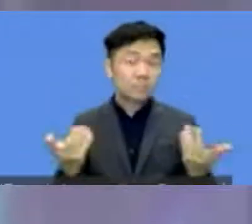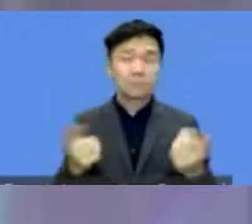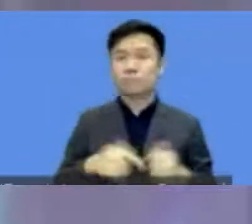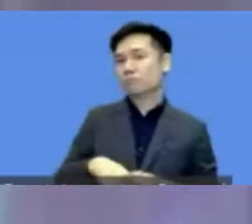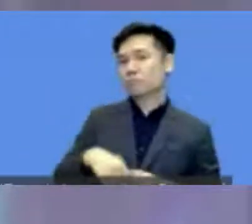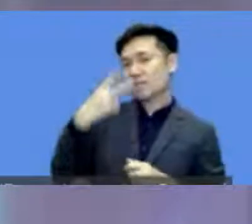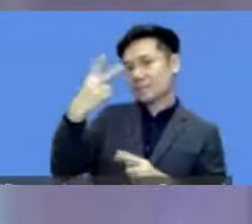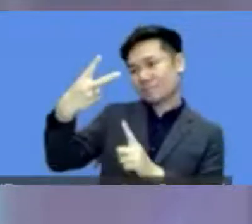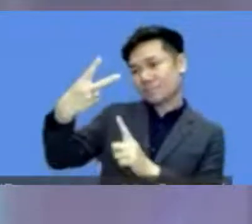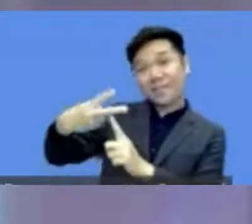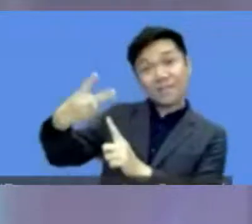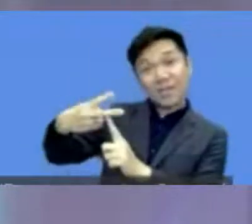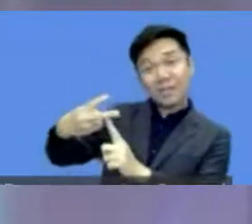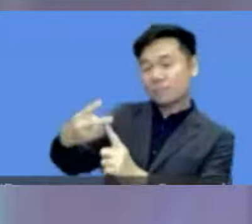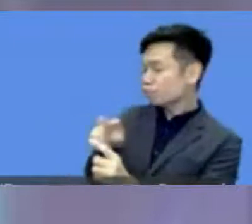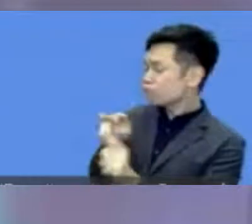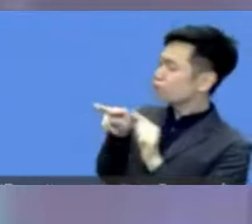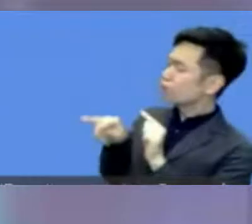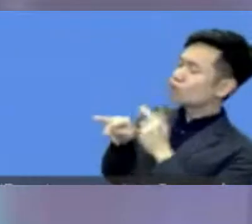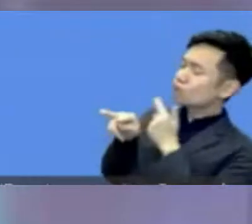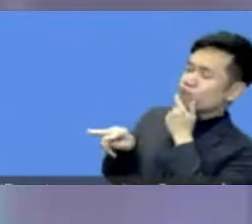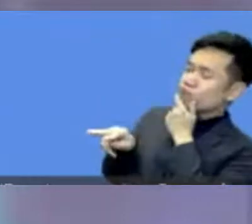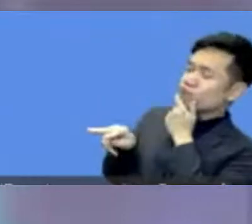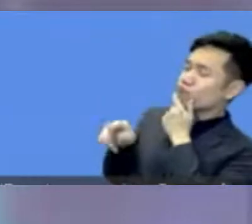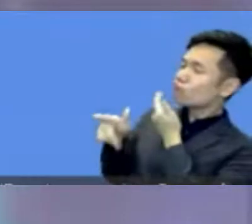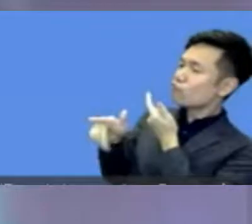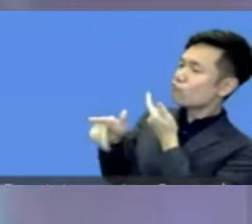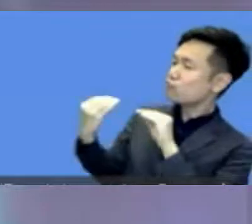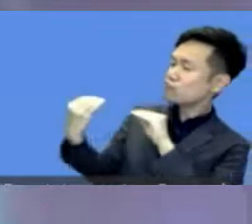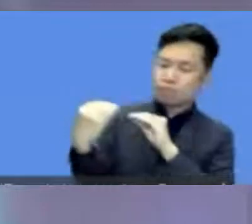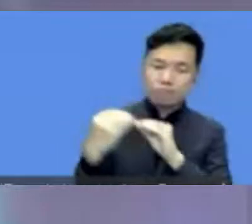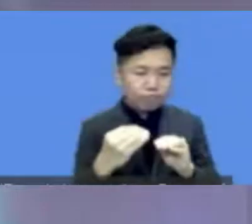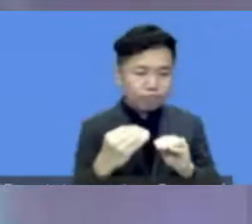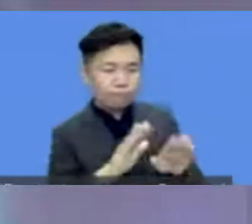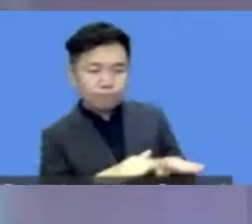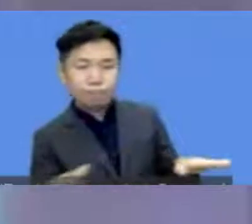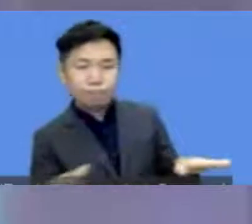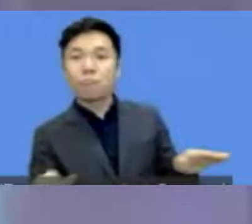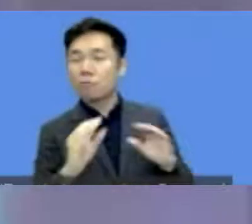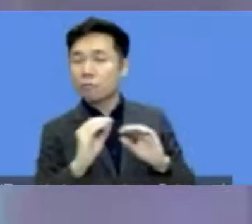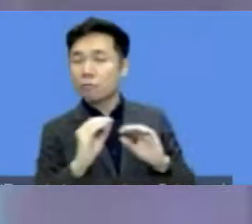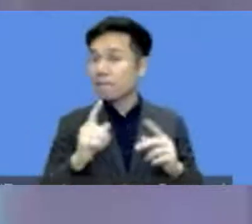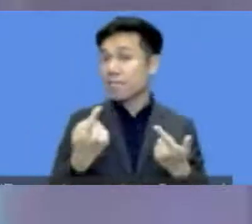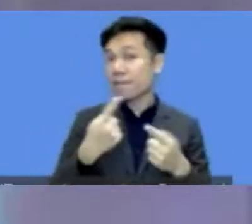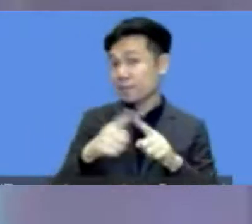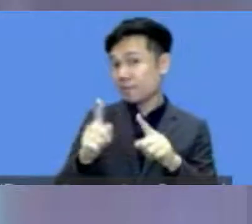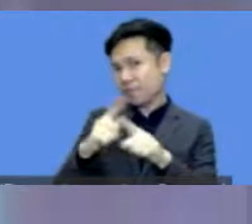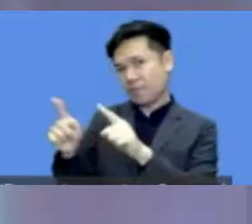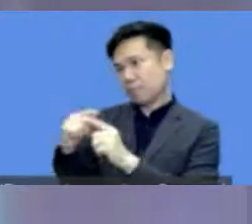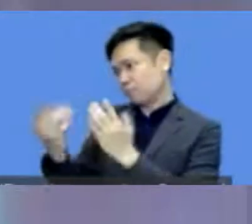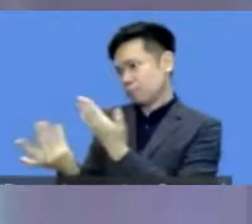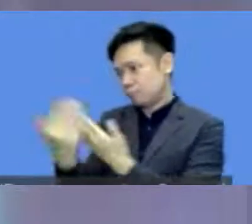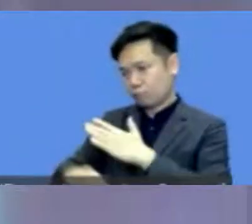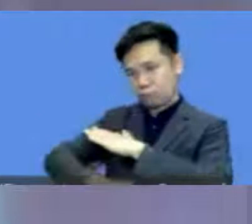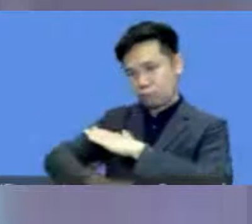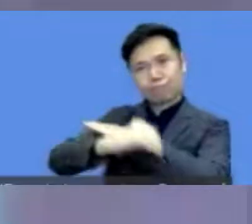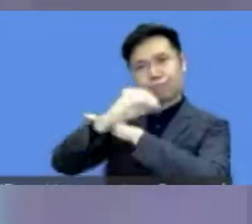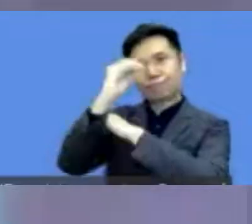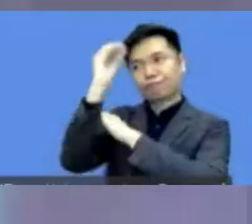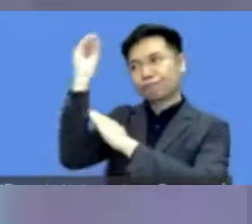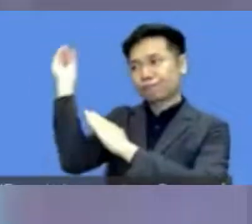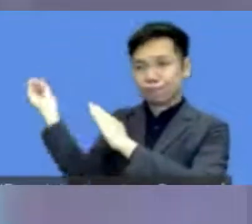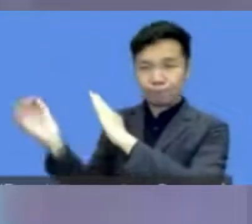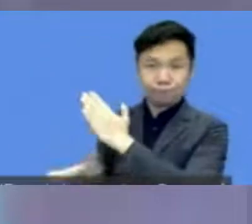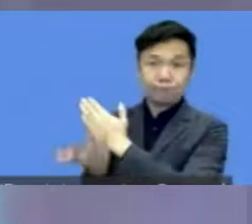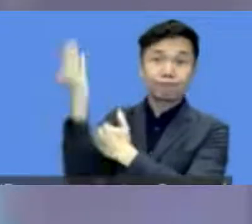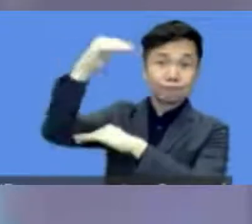television, you had certain courses for different students airing on national channels at different hours of the day. That's one example that I can think of immediately because